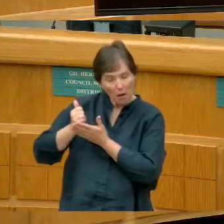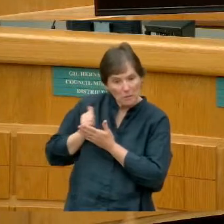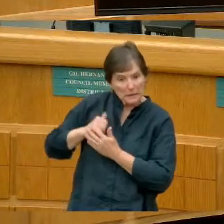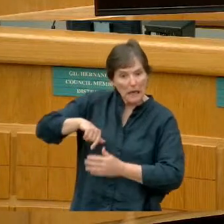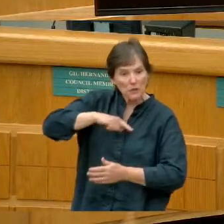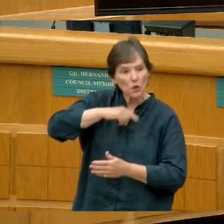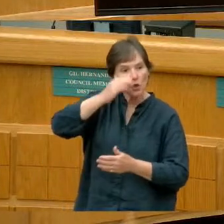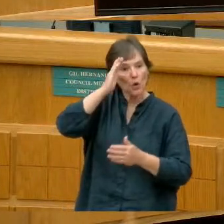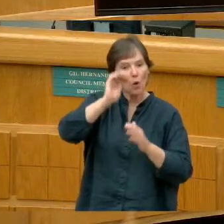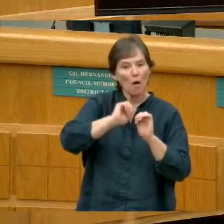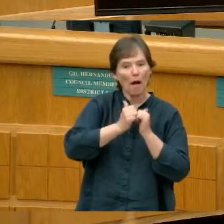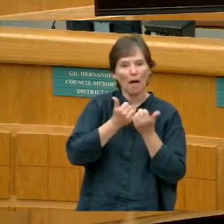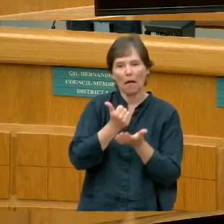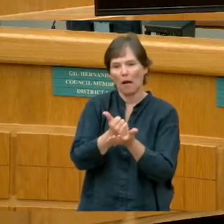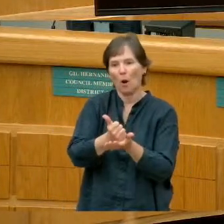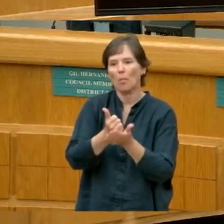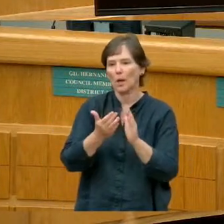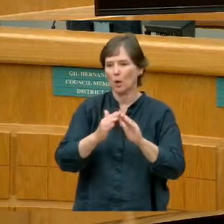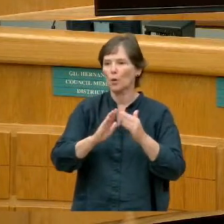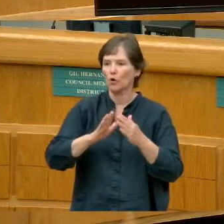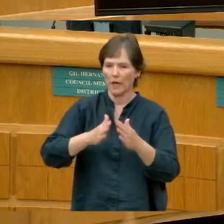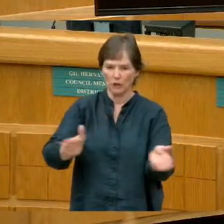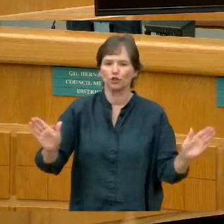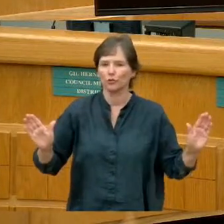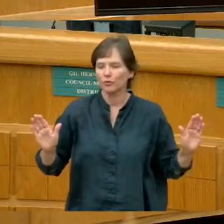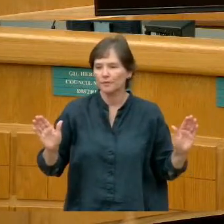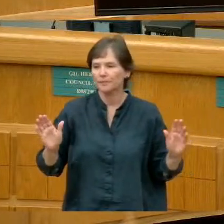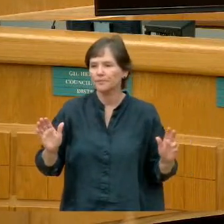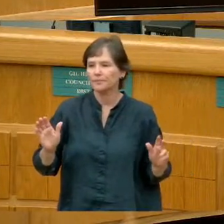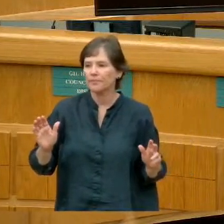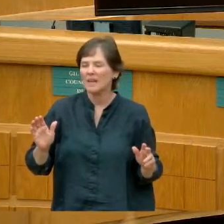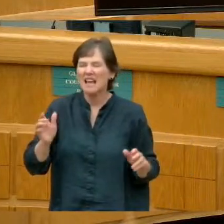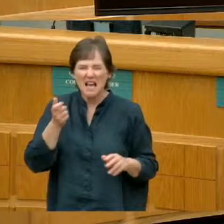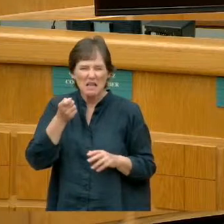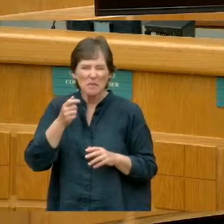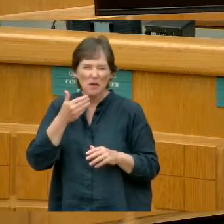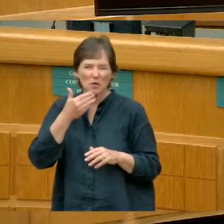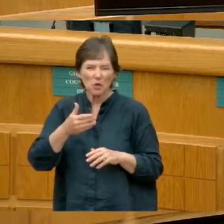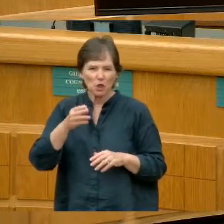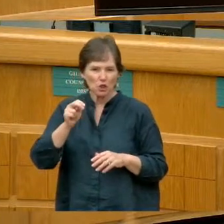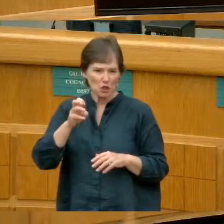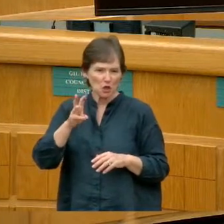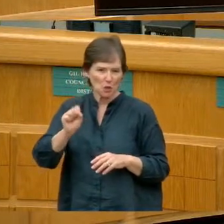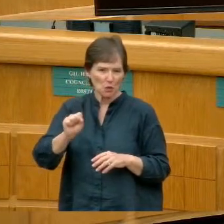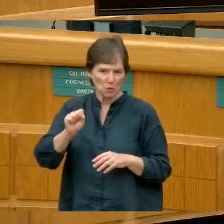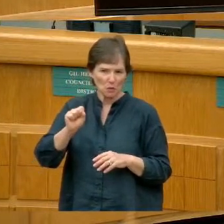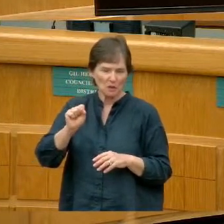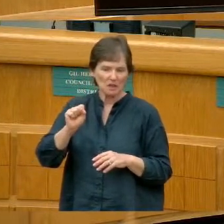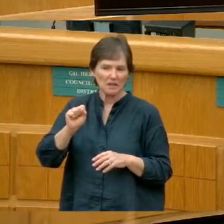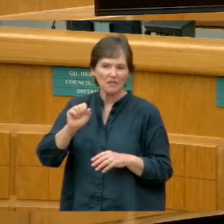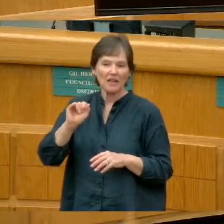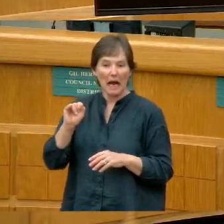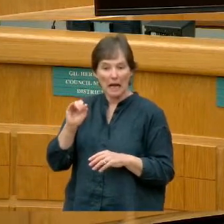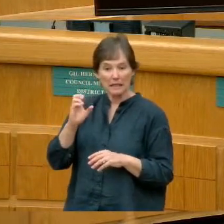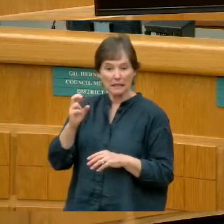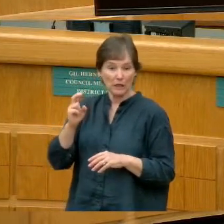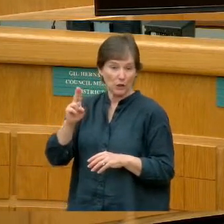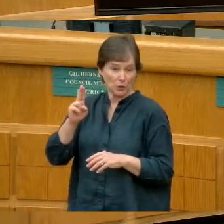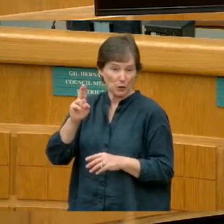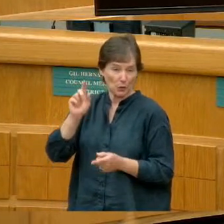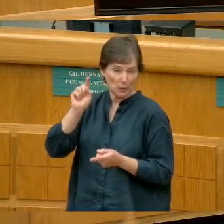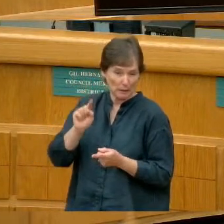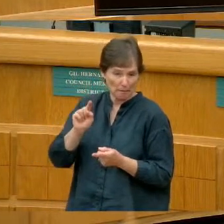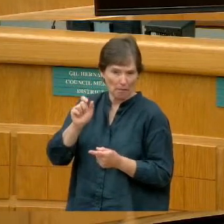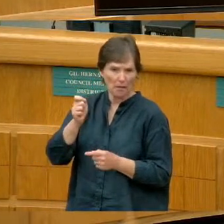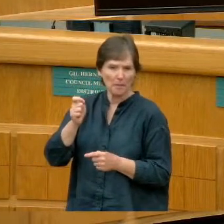appreciate people watching yesterday. So a little bit of good news on the ICU patients. While the hospitalizations are up,